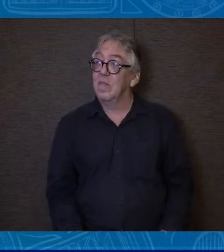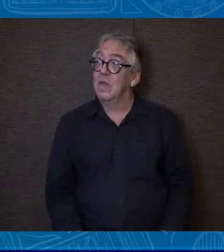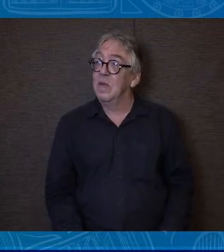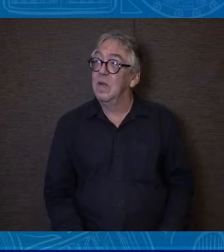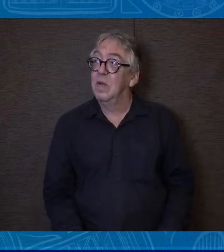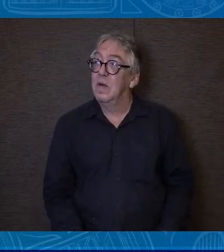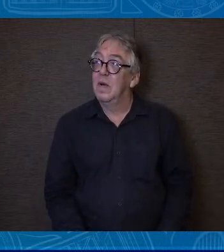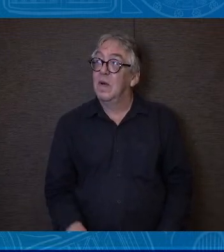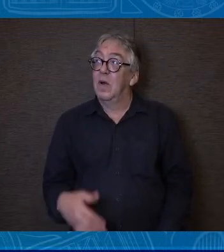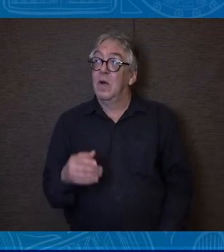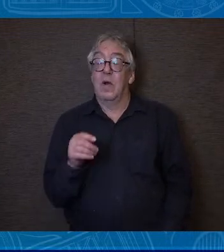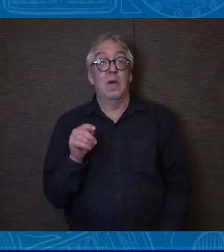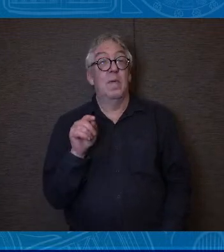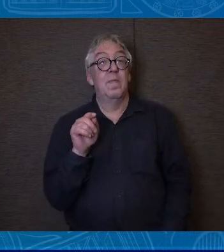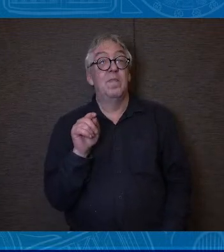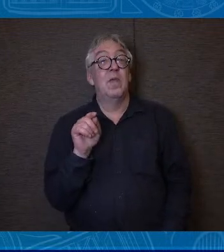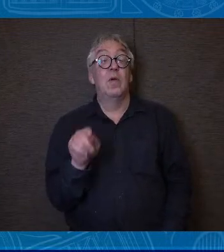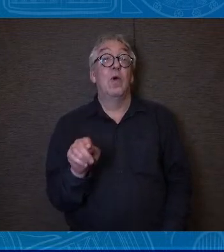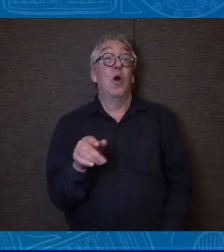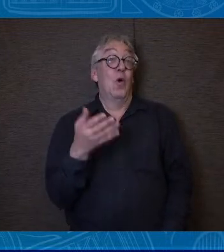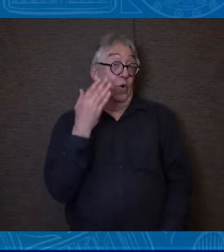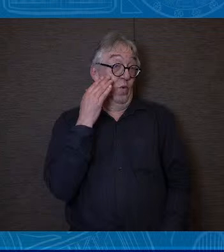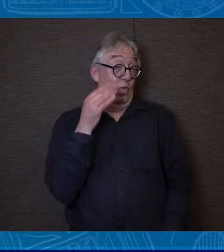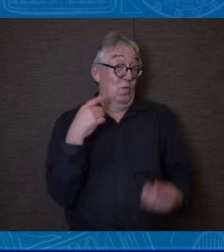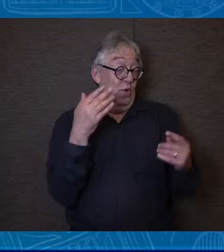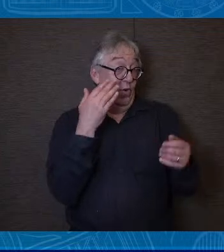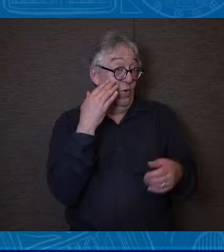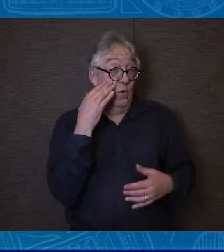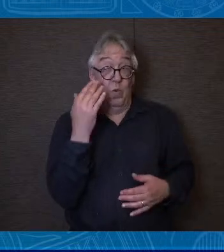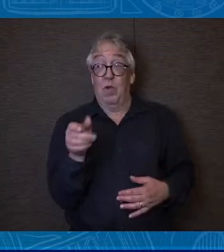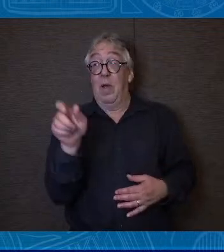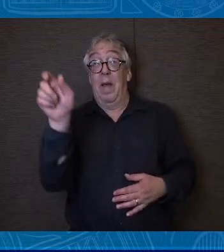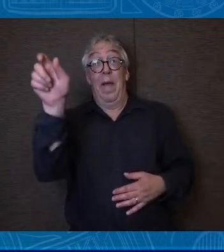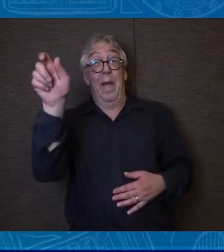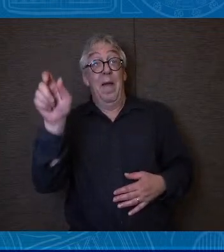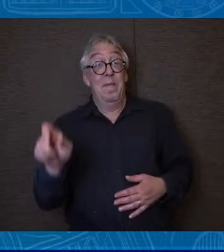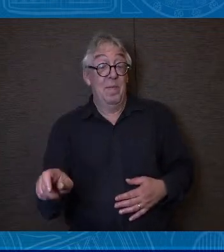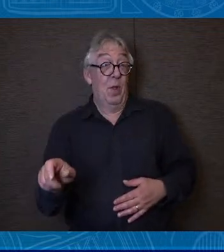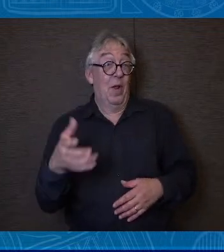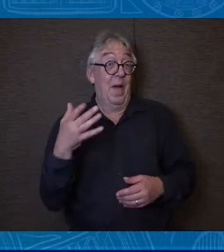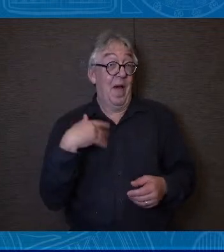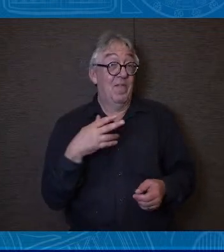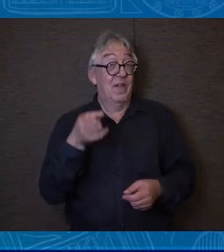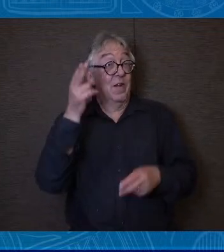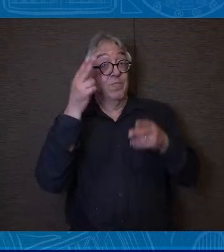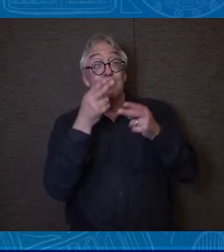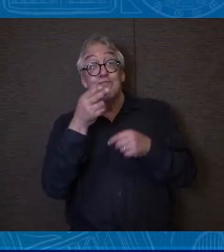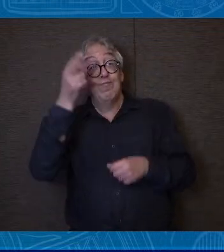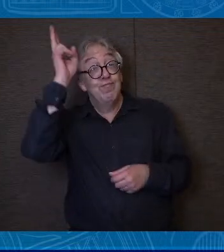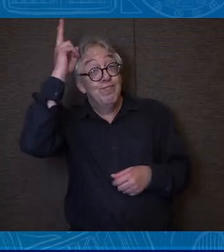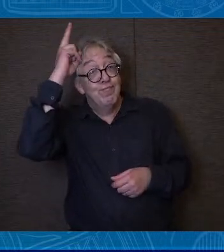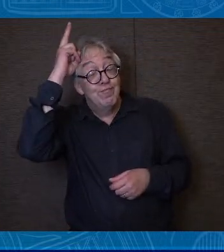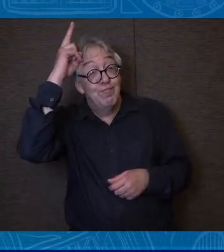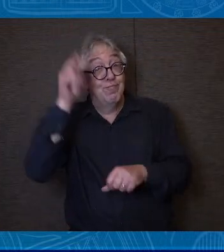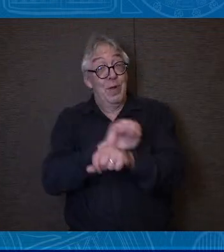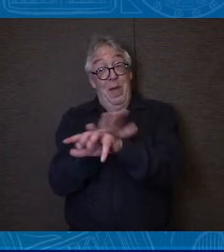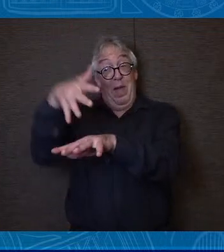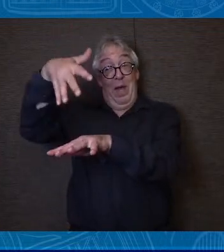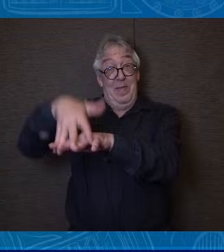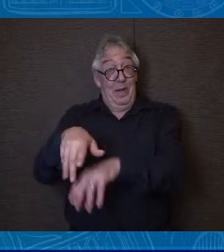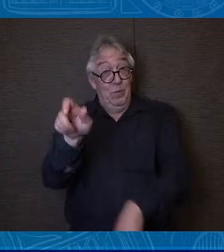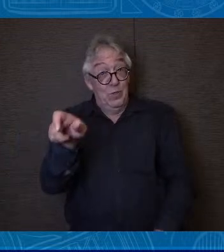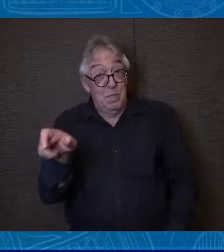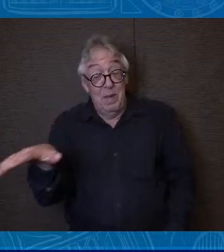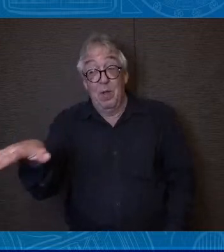representation of people. There are persons with disabilities. There are indigenous people. So I just want to know your ideas about it. Thank you